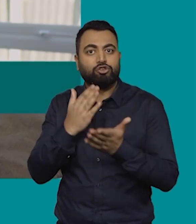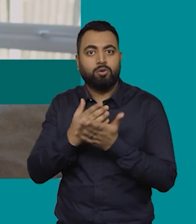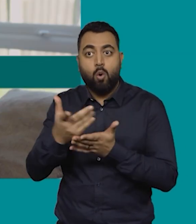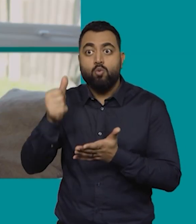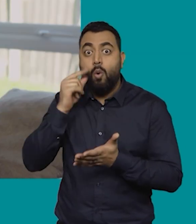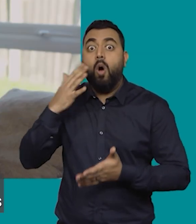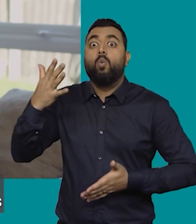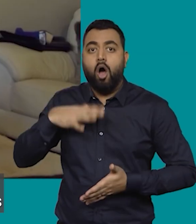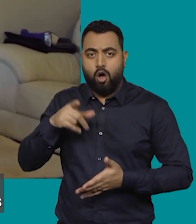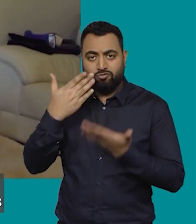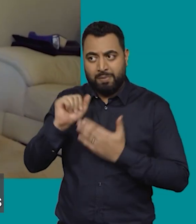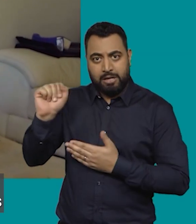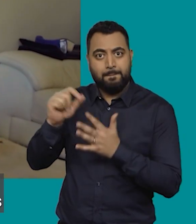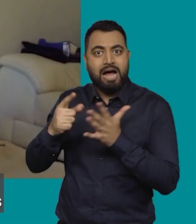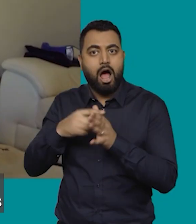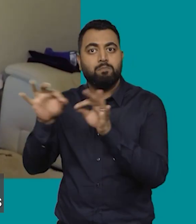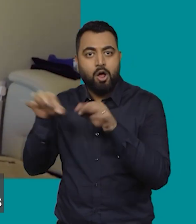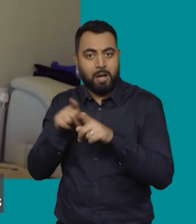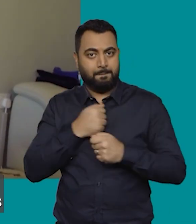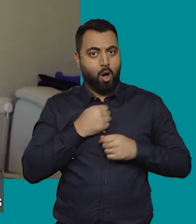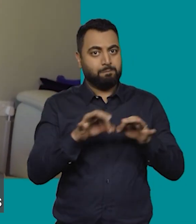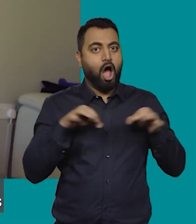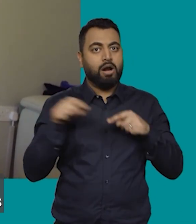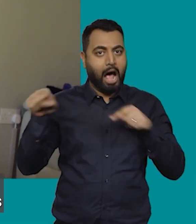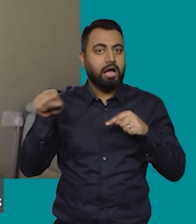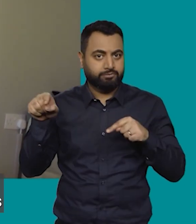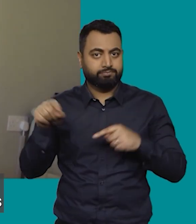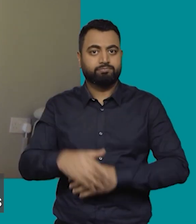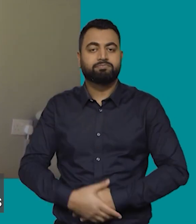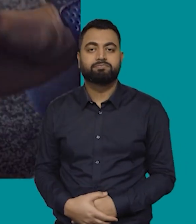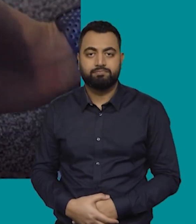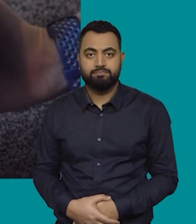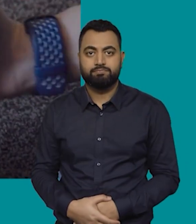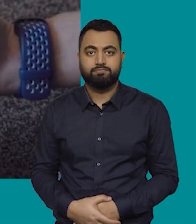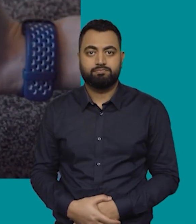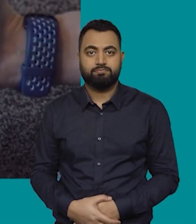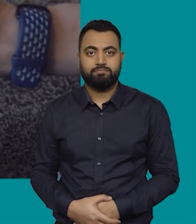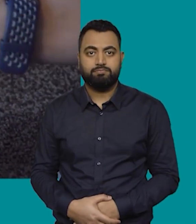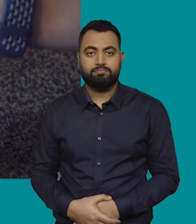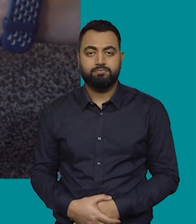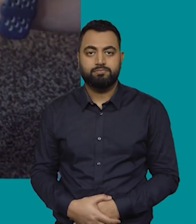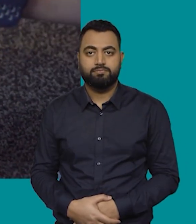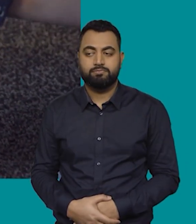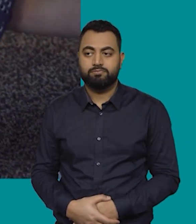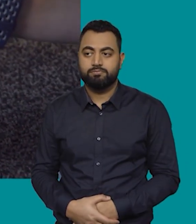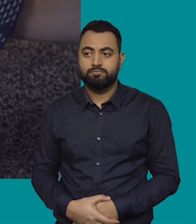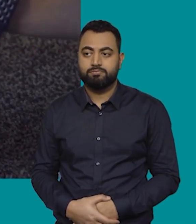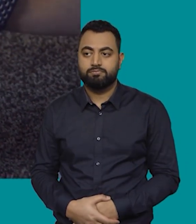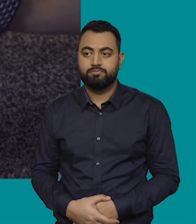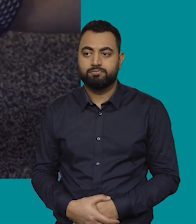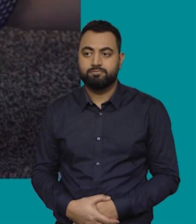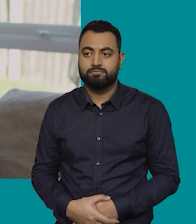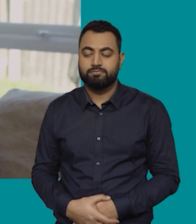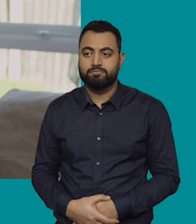still getting used to, just making sure that you respect the PA's boundaries and your own boundaries of when you